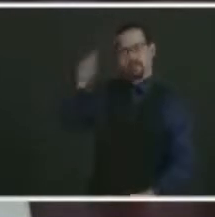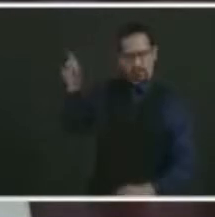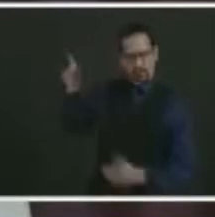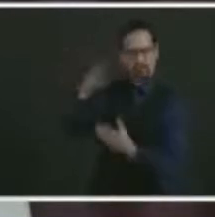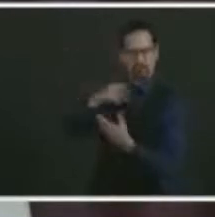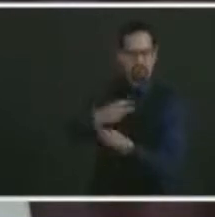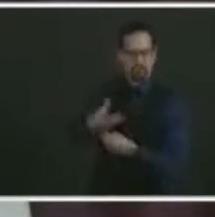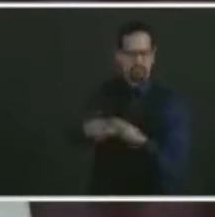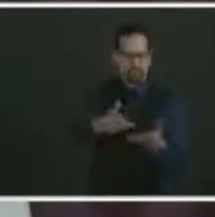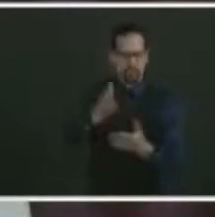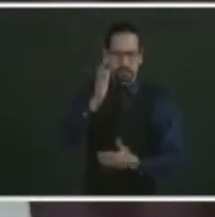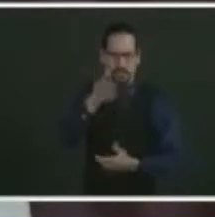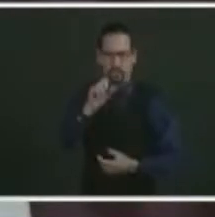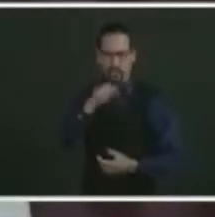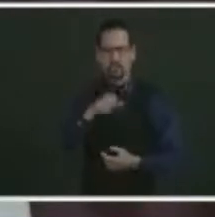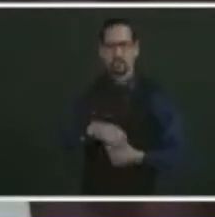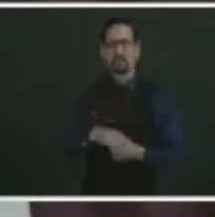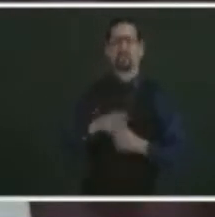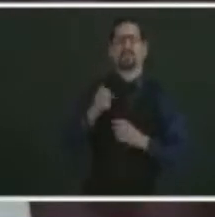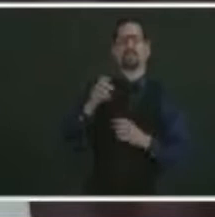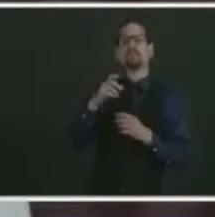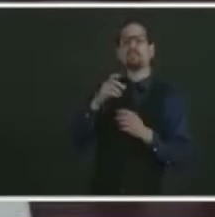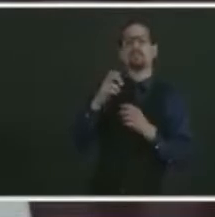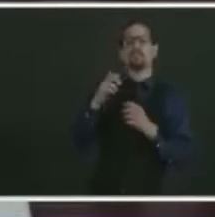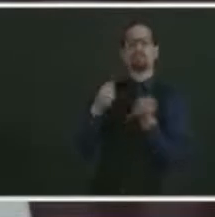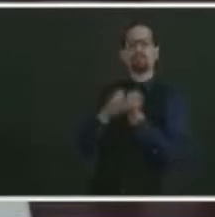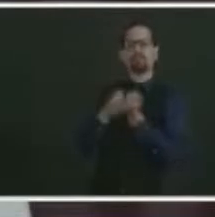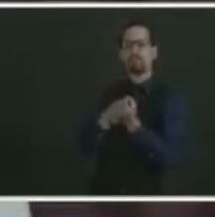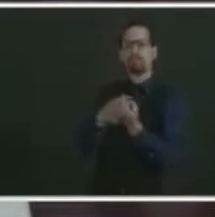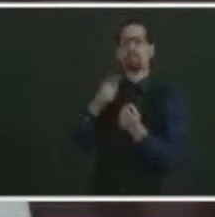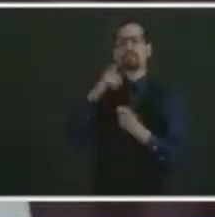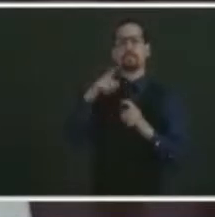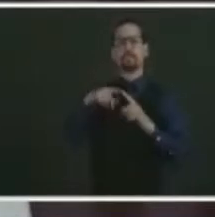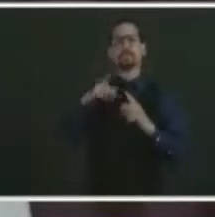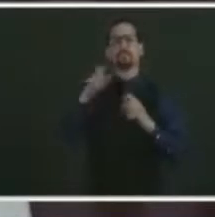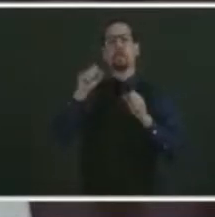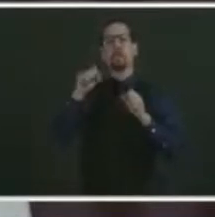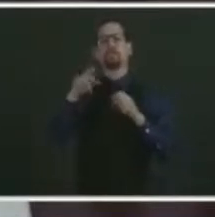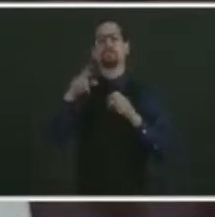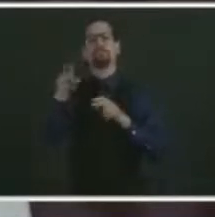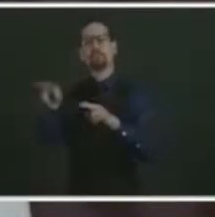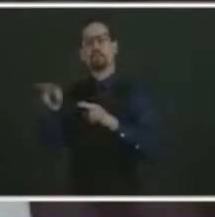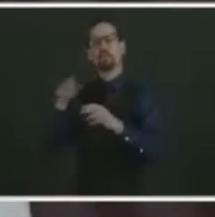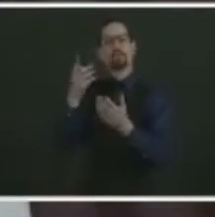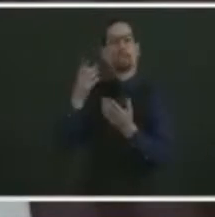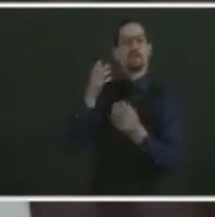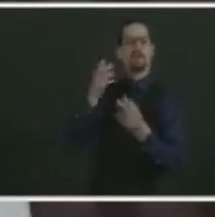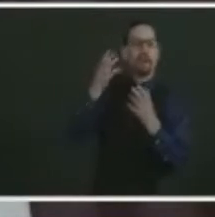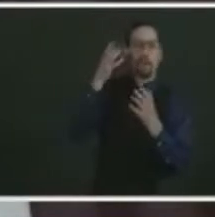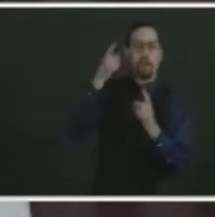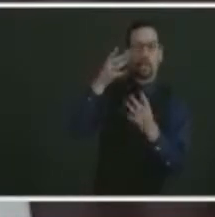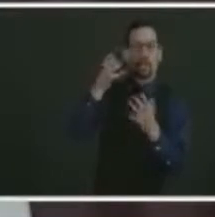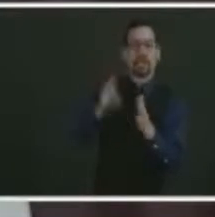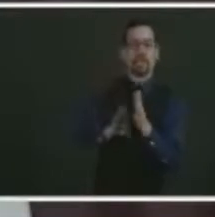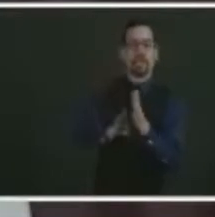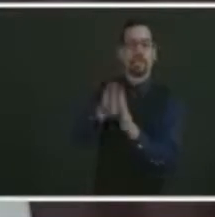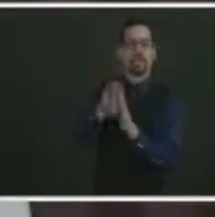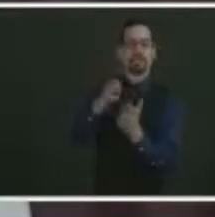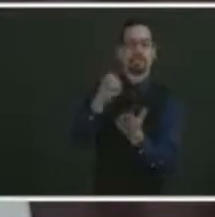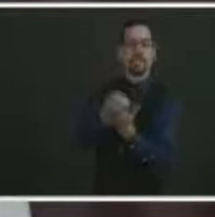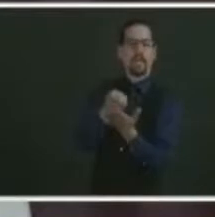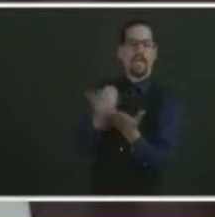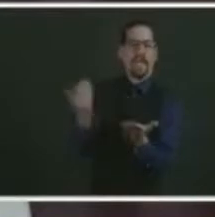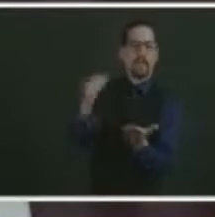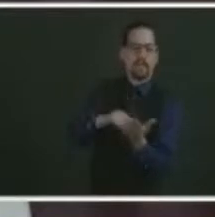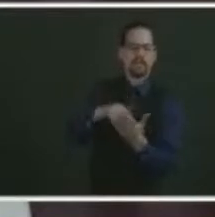a DOA director, I serve on the board of resource recovery. They're seeing a lower amount of revenue because frankly, we're throwing away